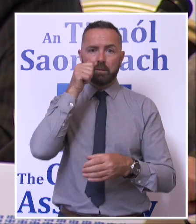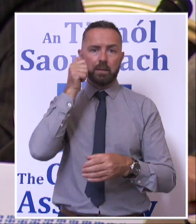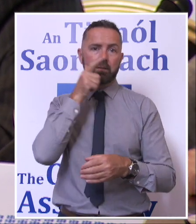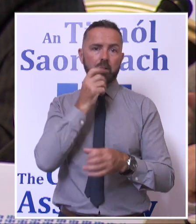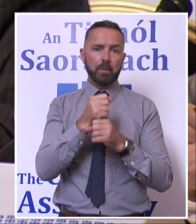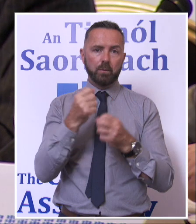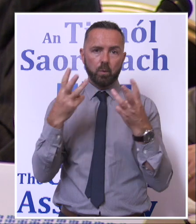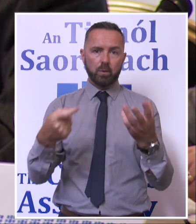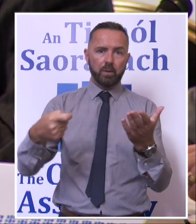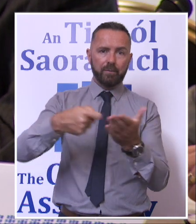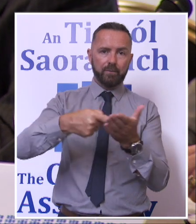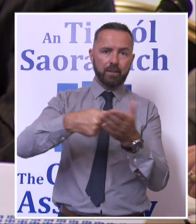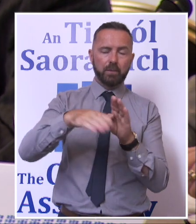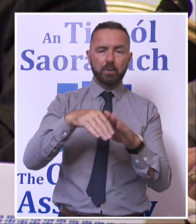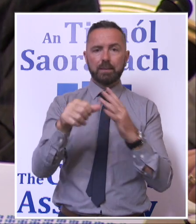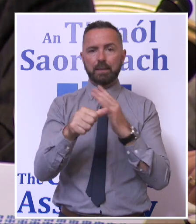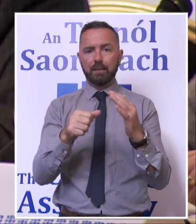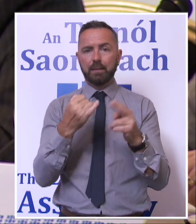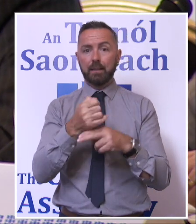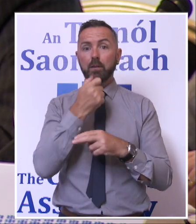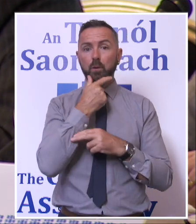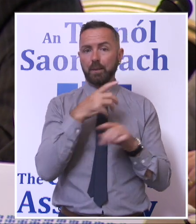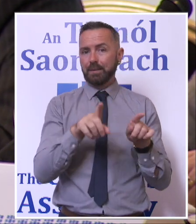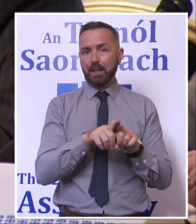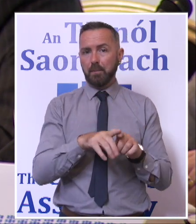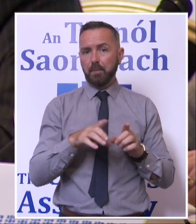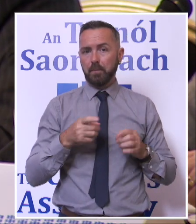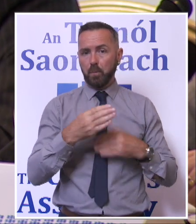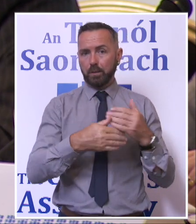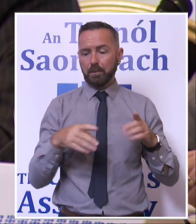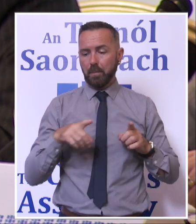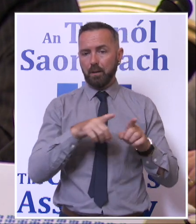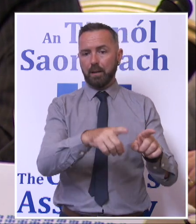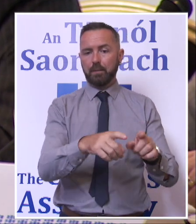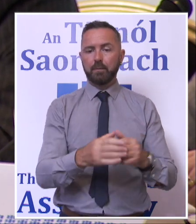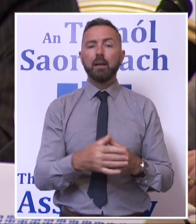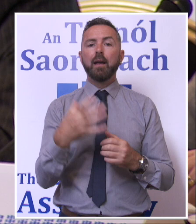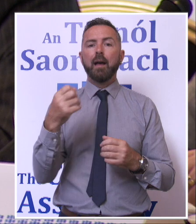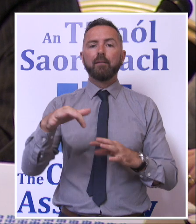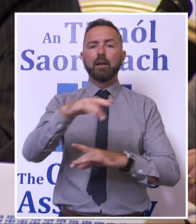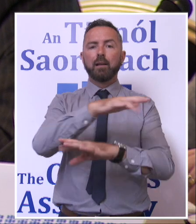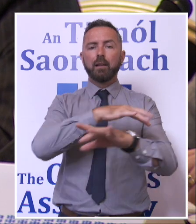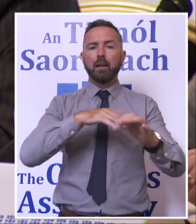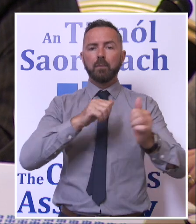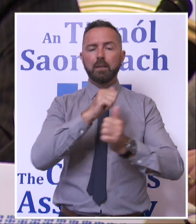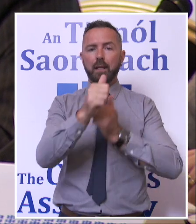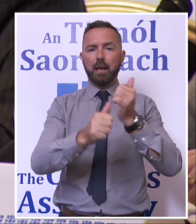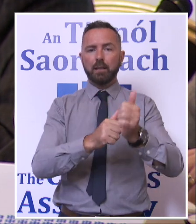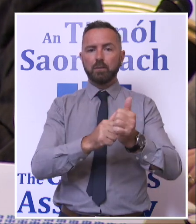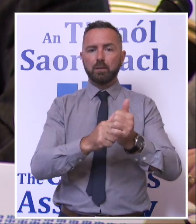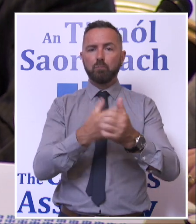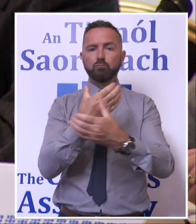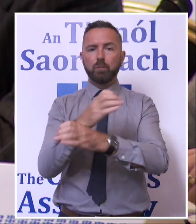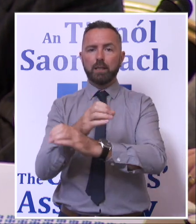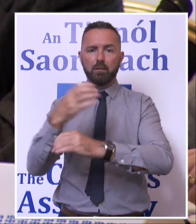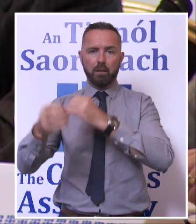skills. In Dublin, that's a parallel process. We have a new climate action regional office, which is doing great work, but